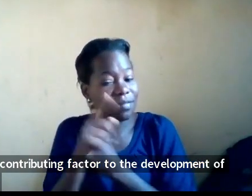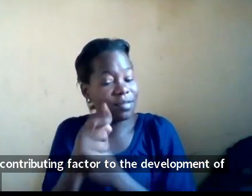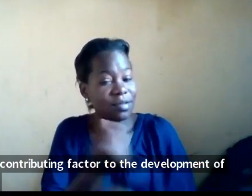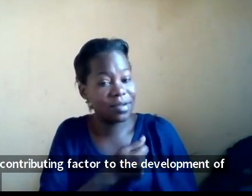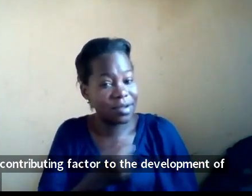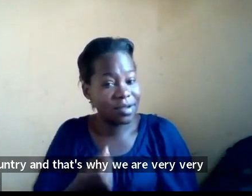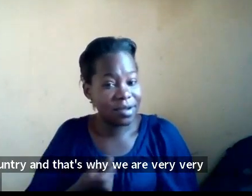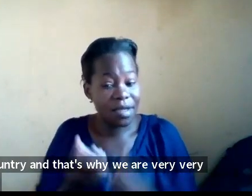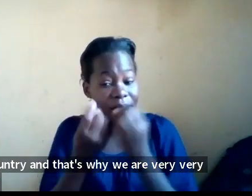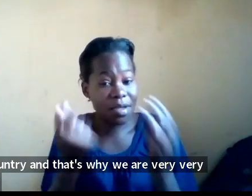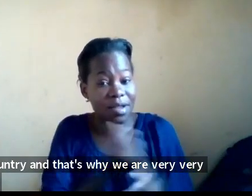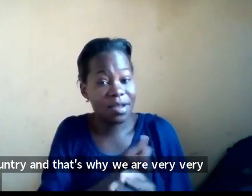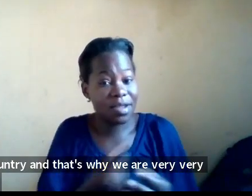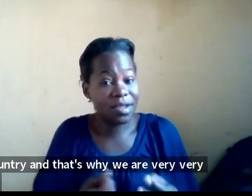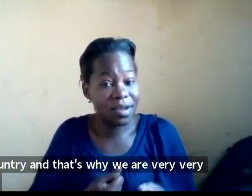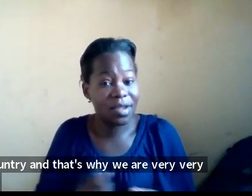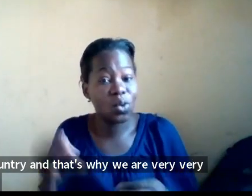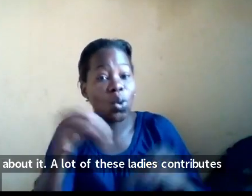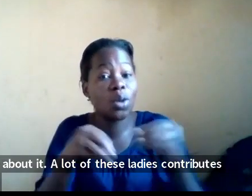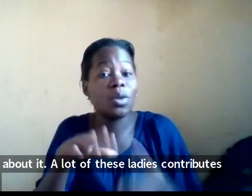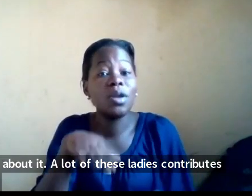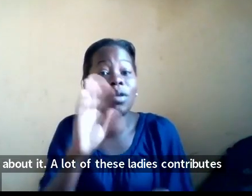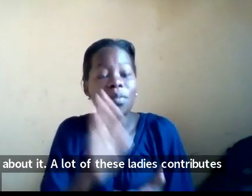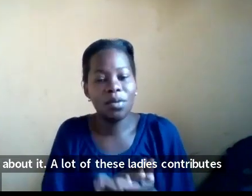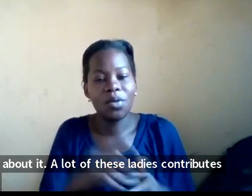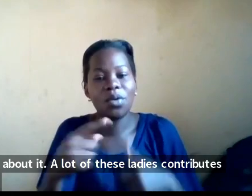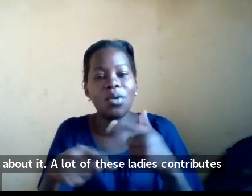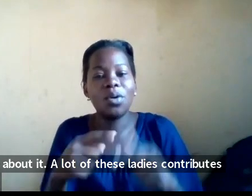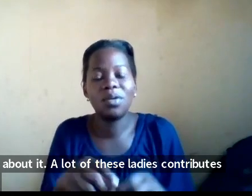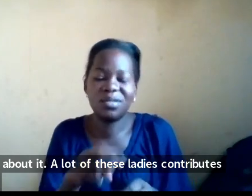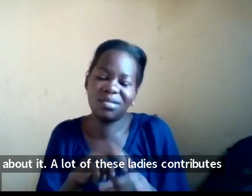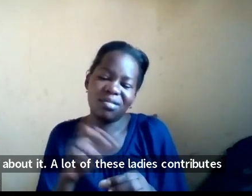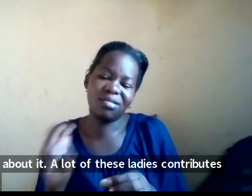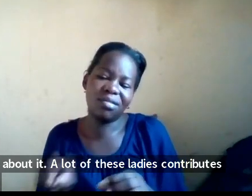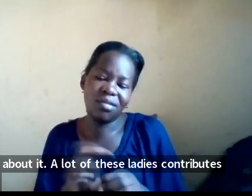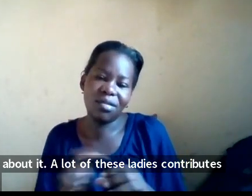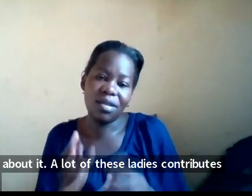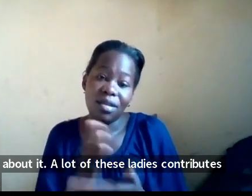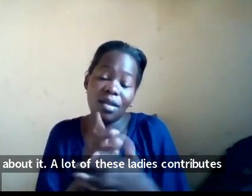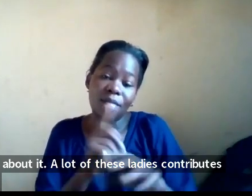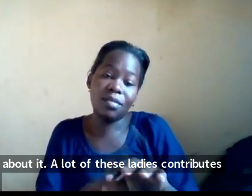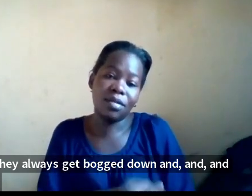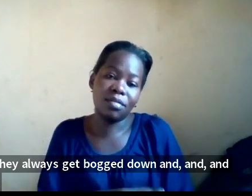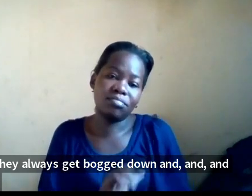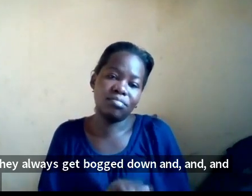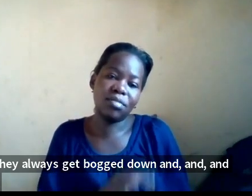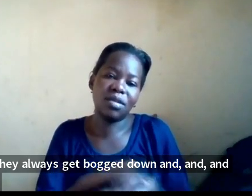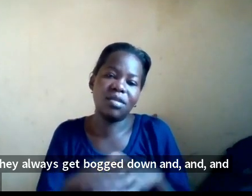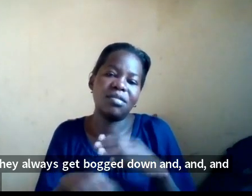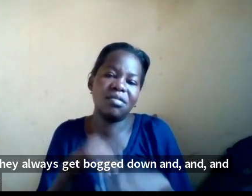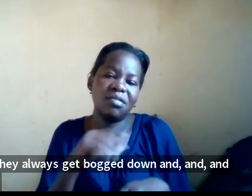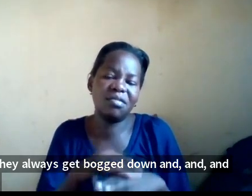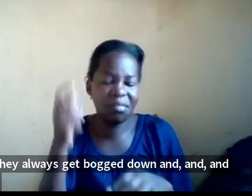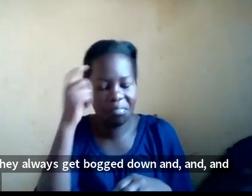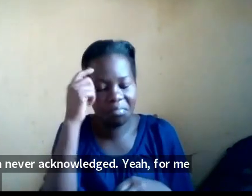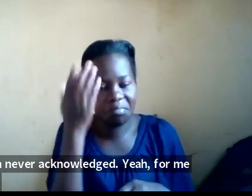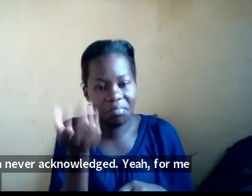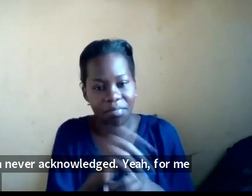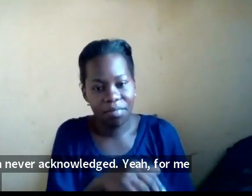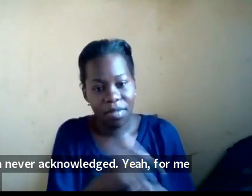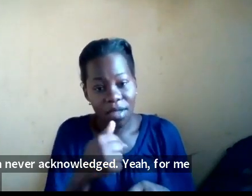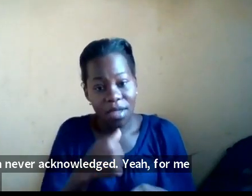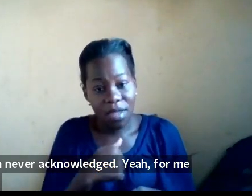ladies contribute a lot, but they always get bogged down and they're never acknowledged. Yeah. For me, I'd like to